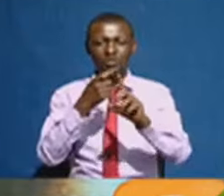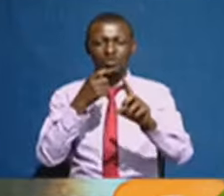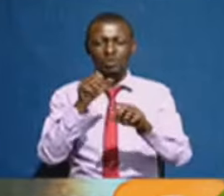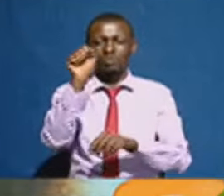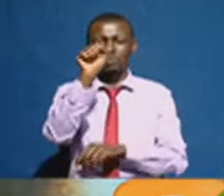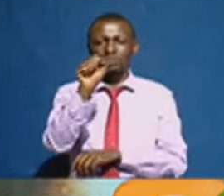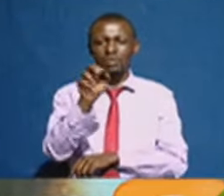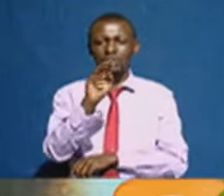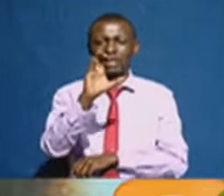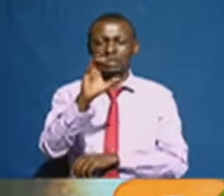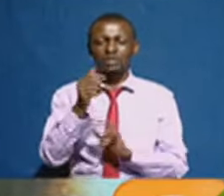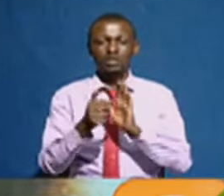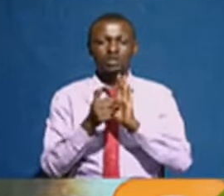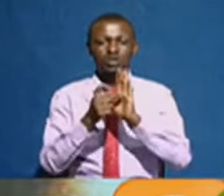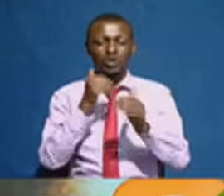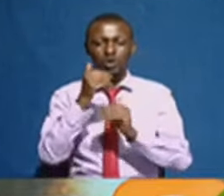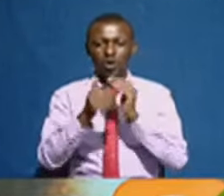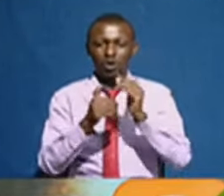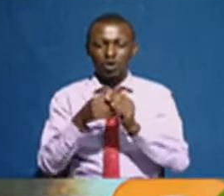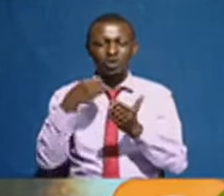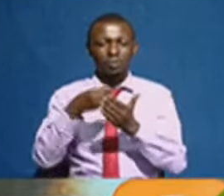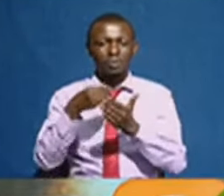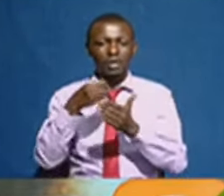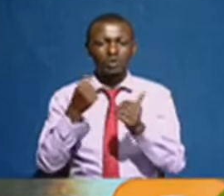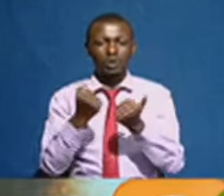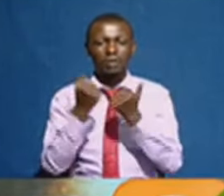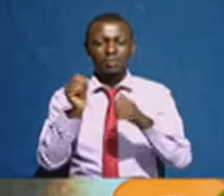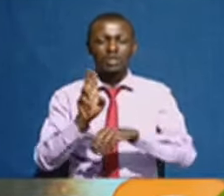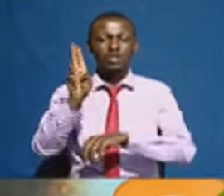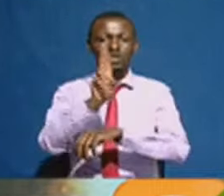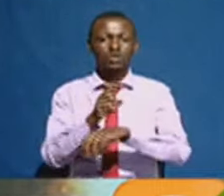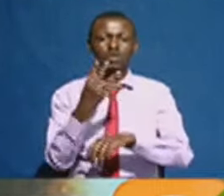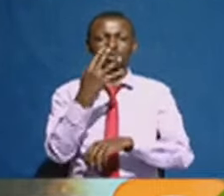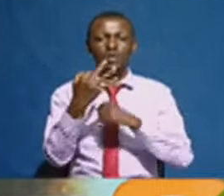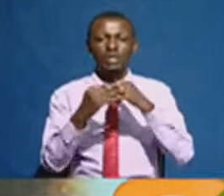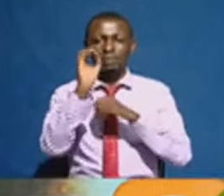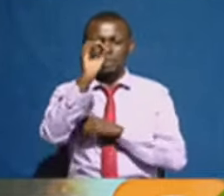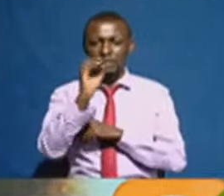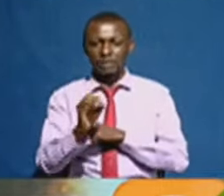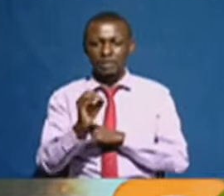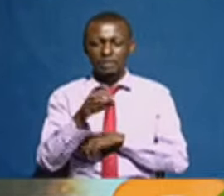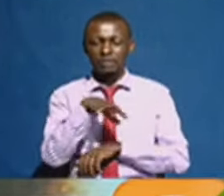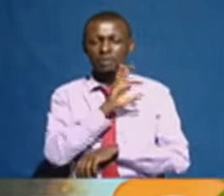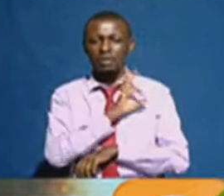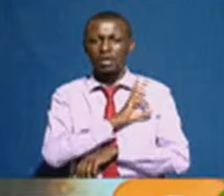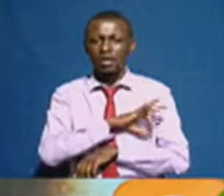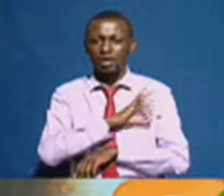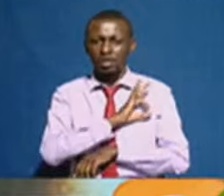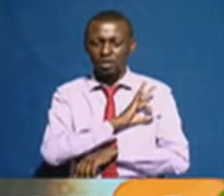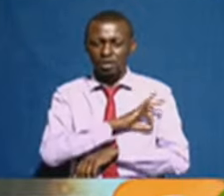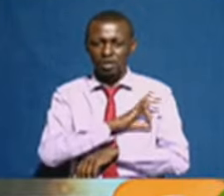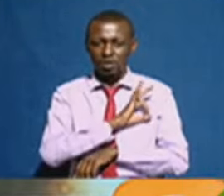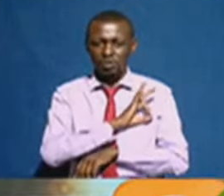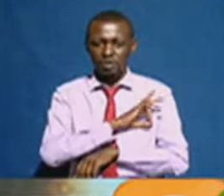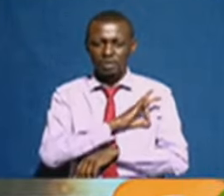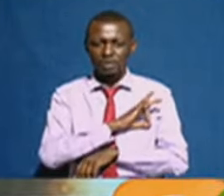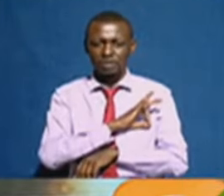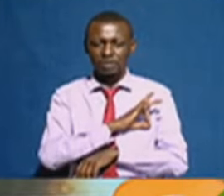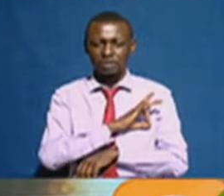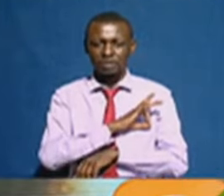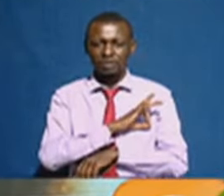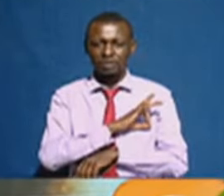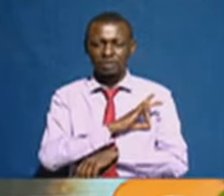shows that out of the total wage bill, 48% comprises allowances, be they remunerative